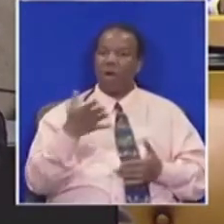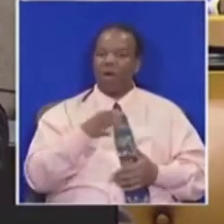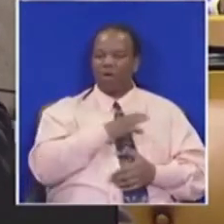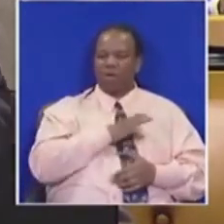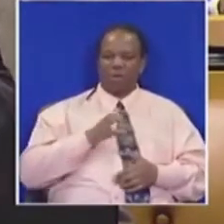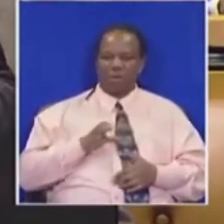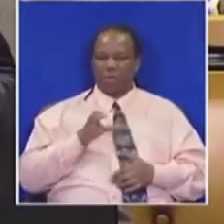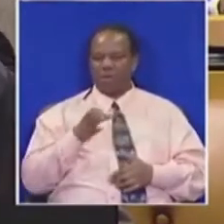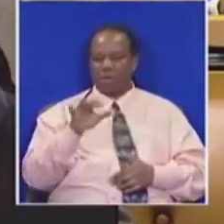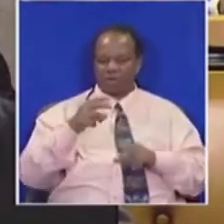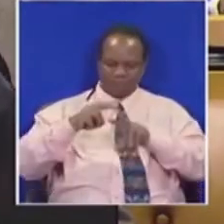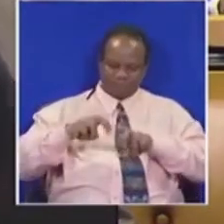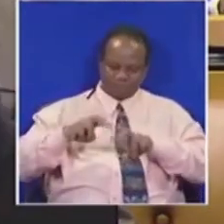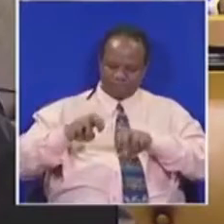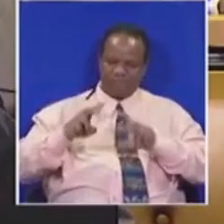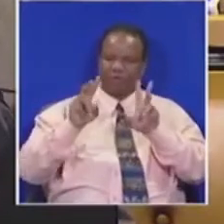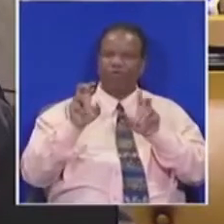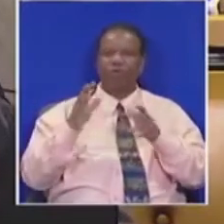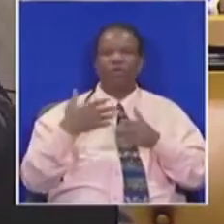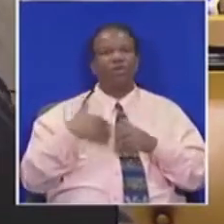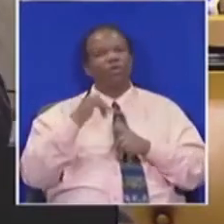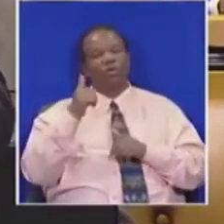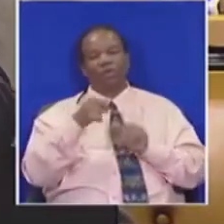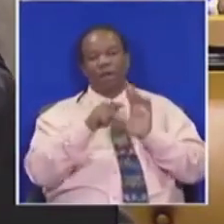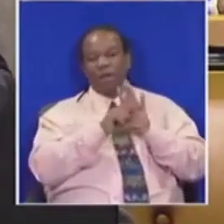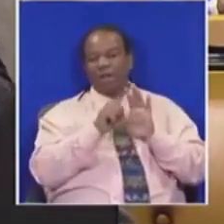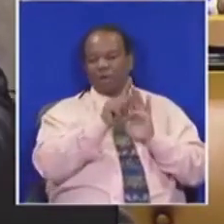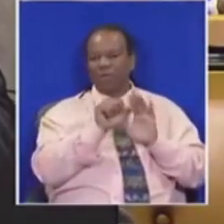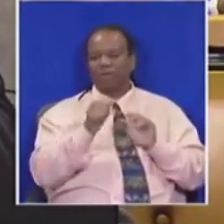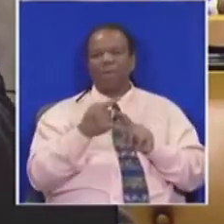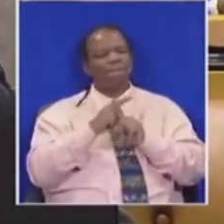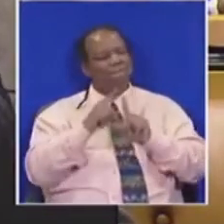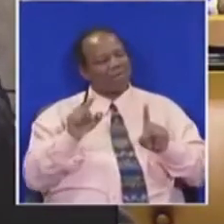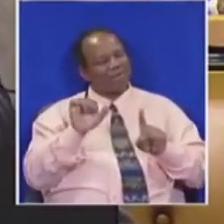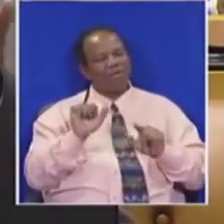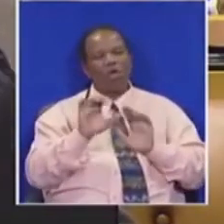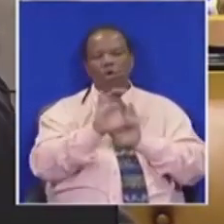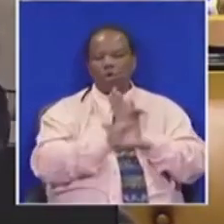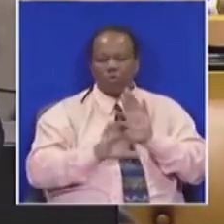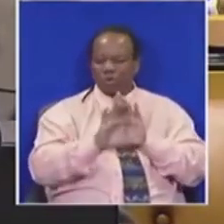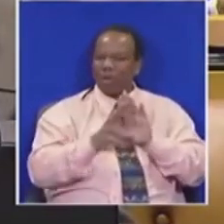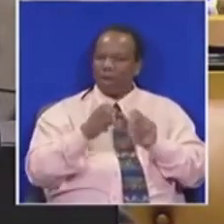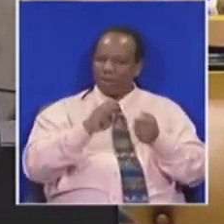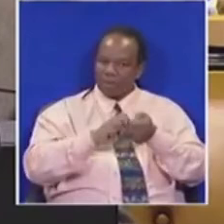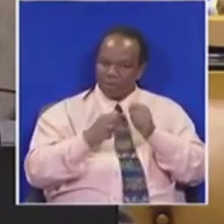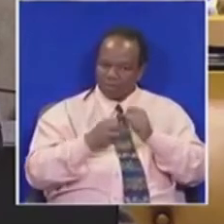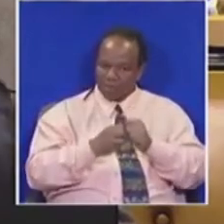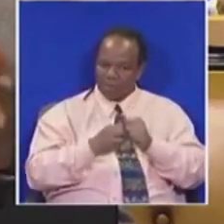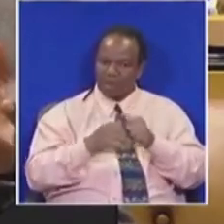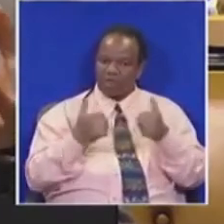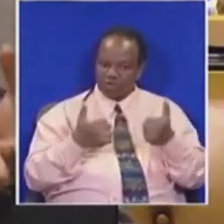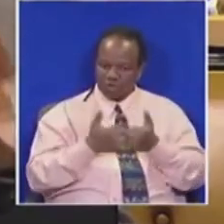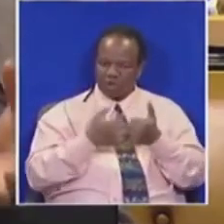of the Commission of Inquiry. So rather than being a legal question, it is a constitutional problem and challenge that we